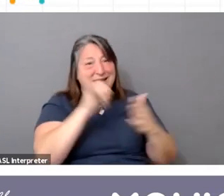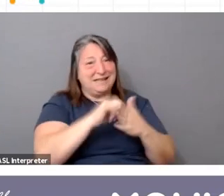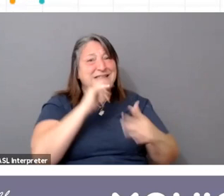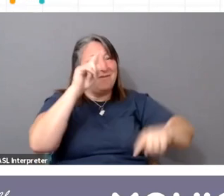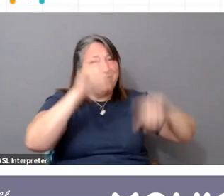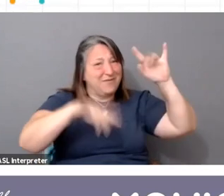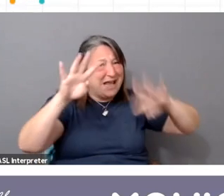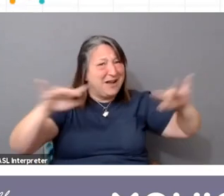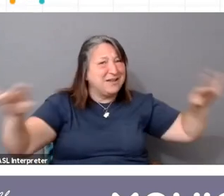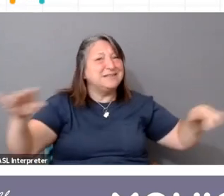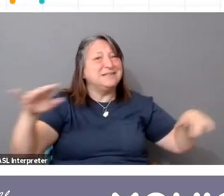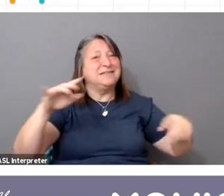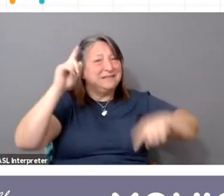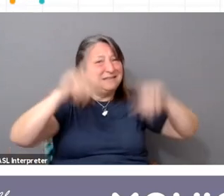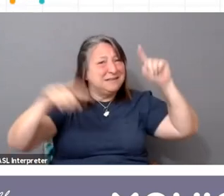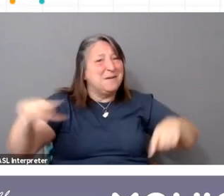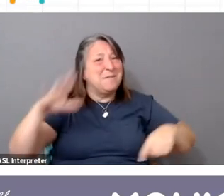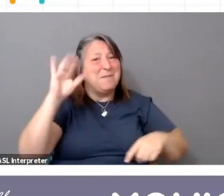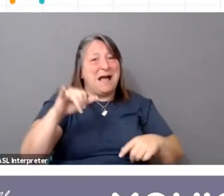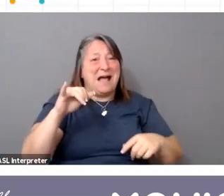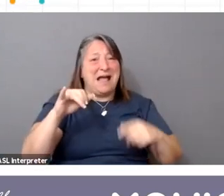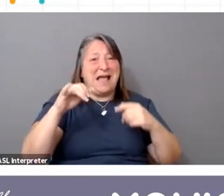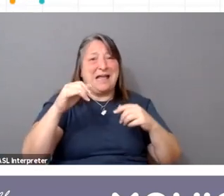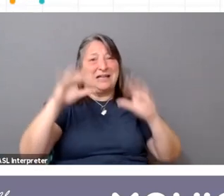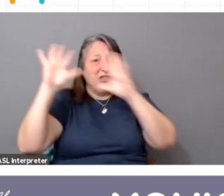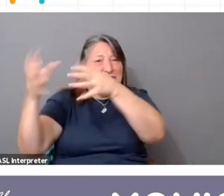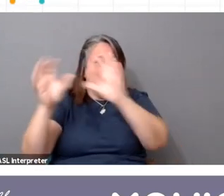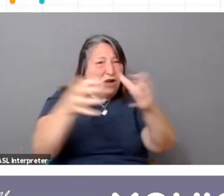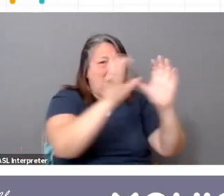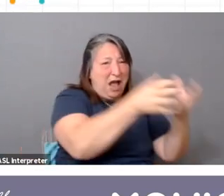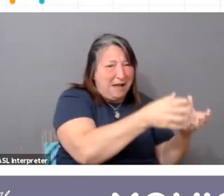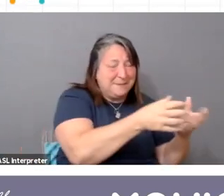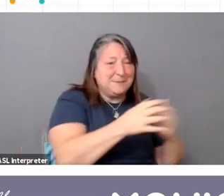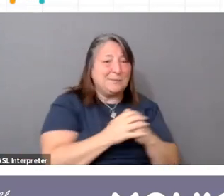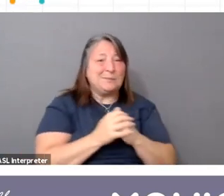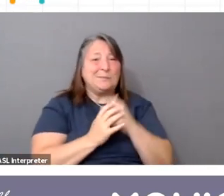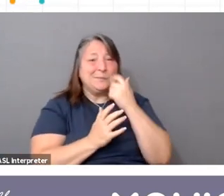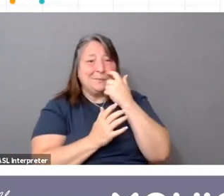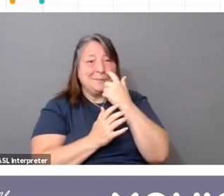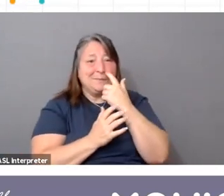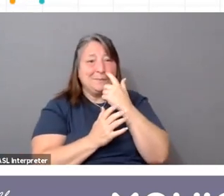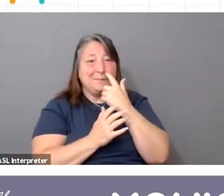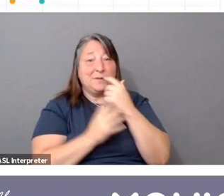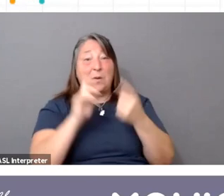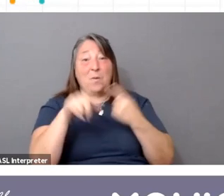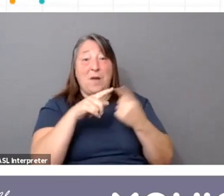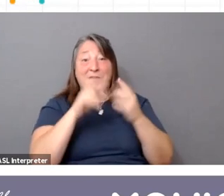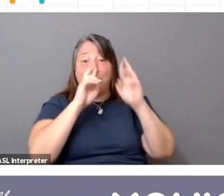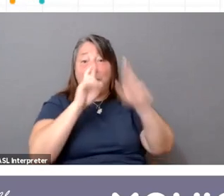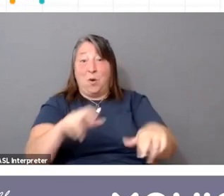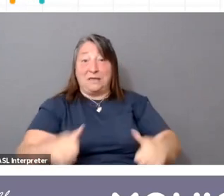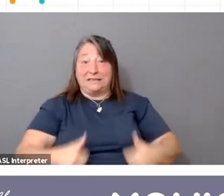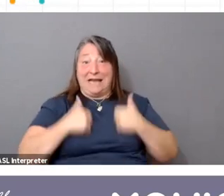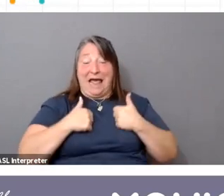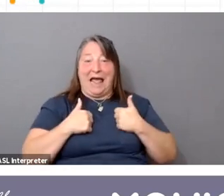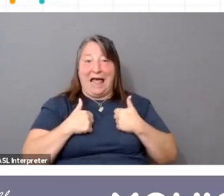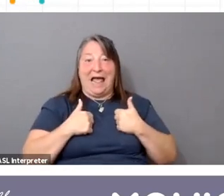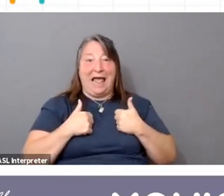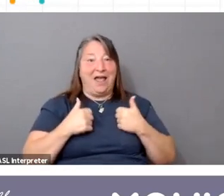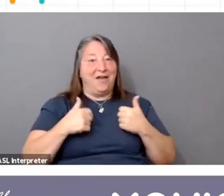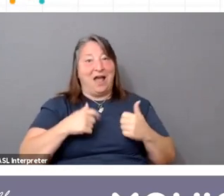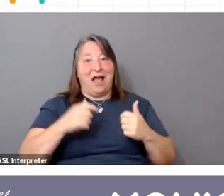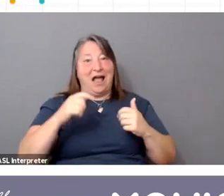by genre, and I will encourage you to go in once the report is live and go around and play with these